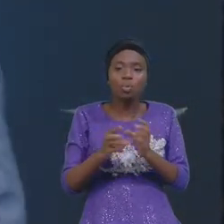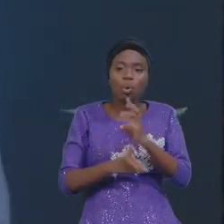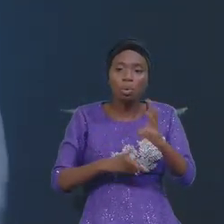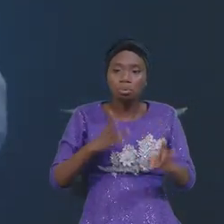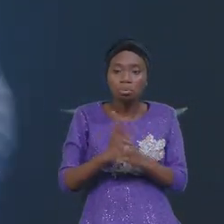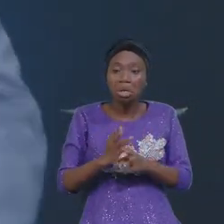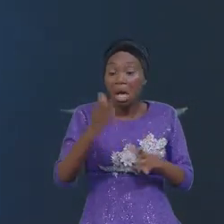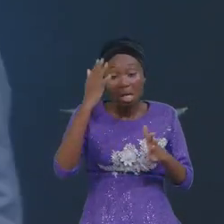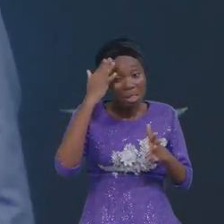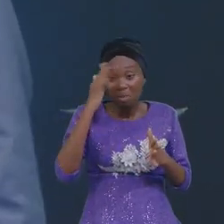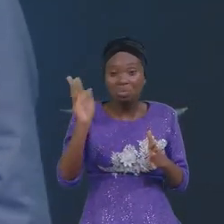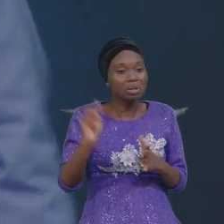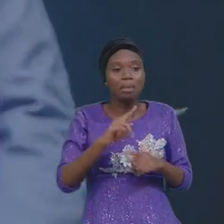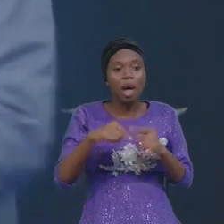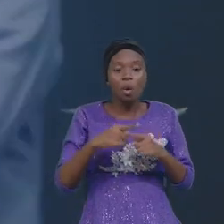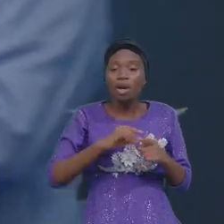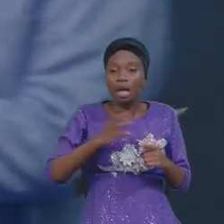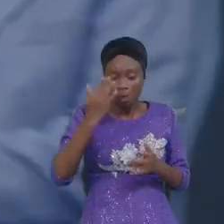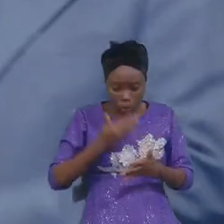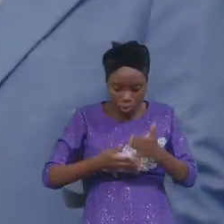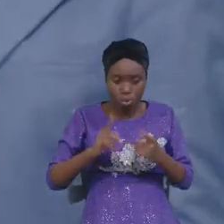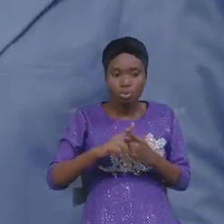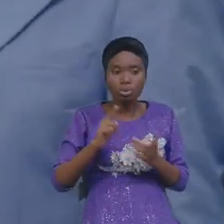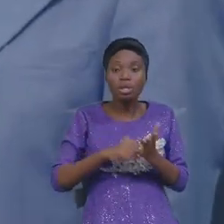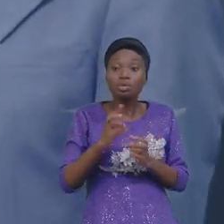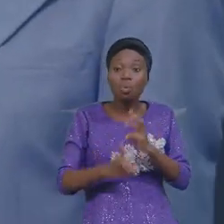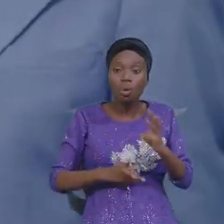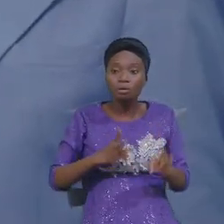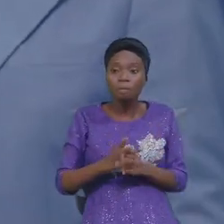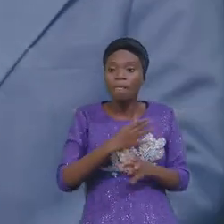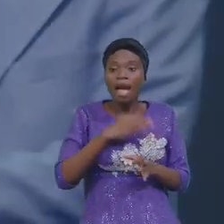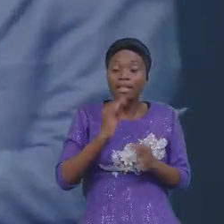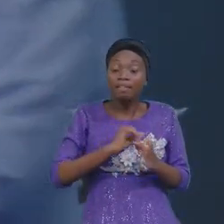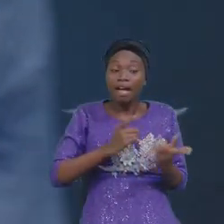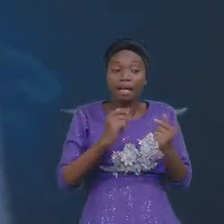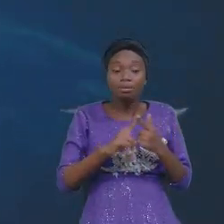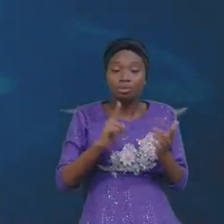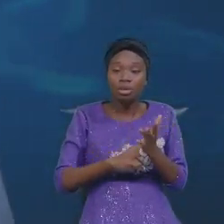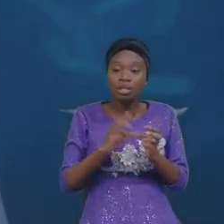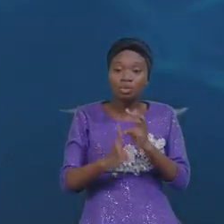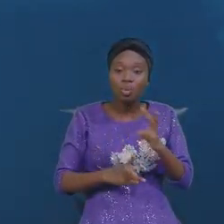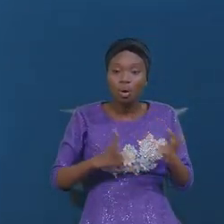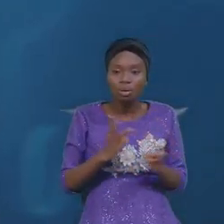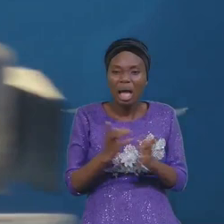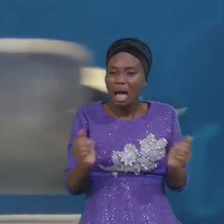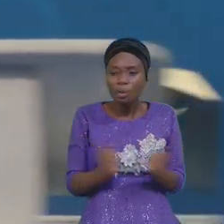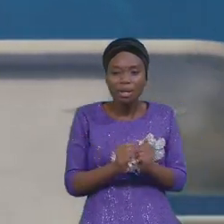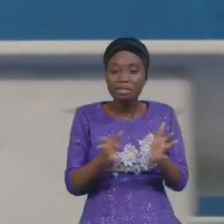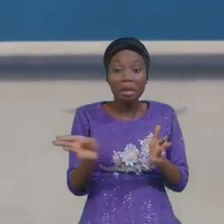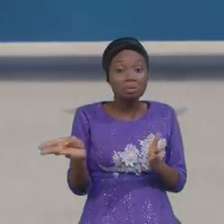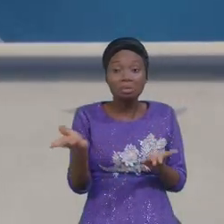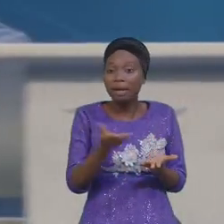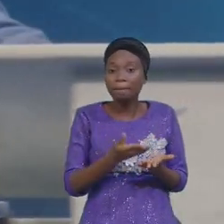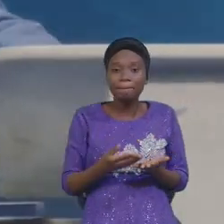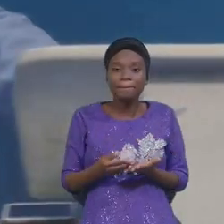know then when I was born into this world. And if I came to this world without them,